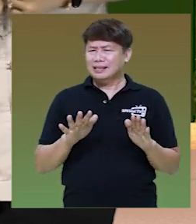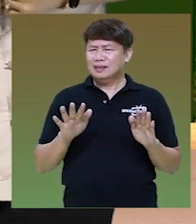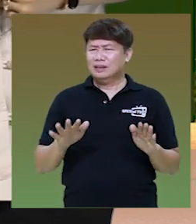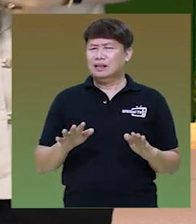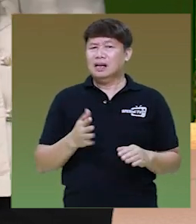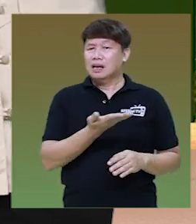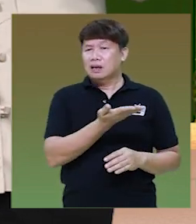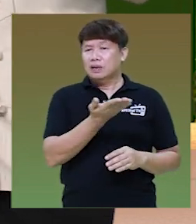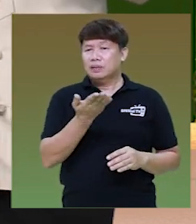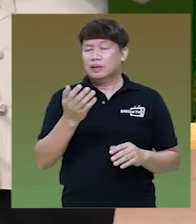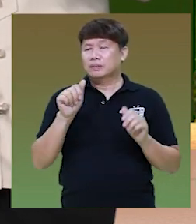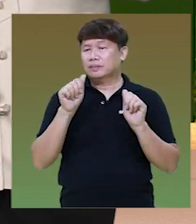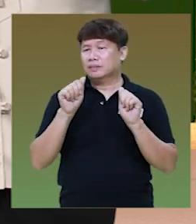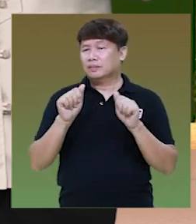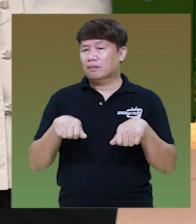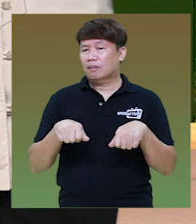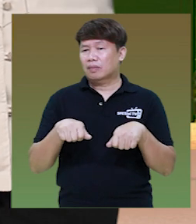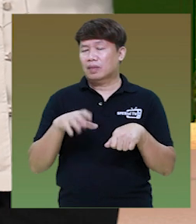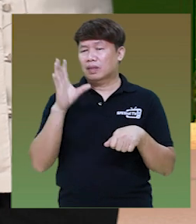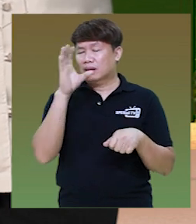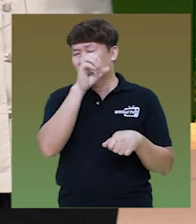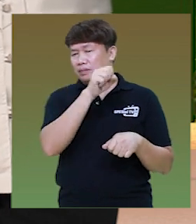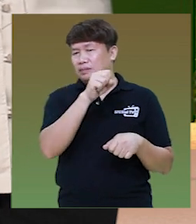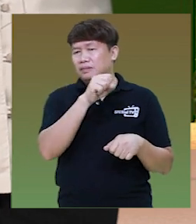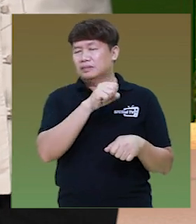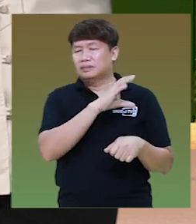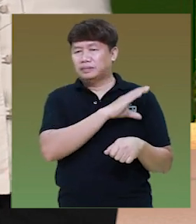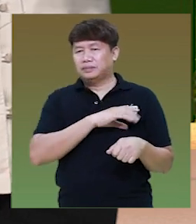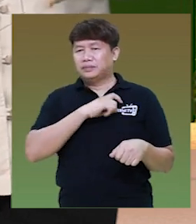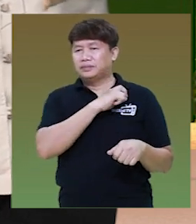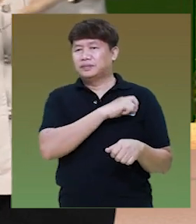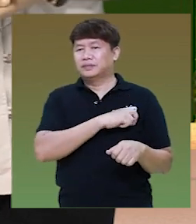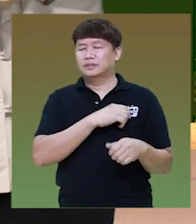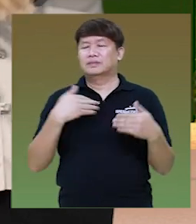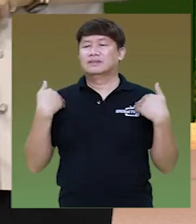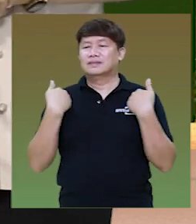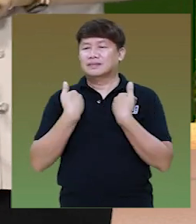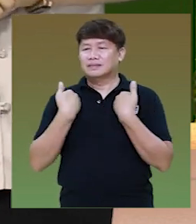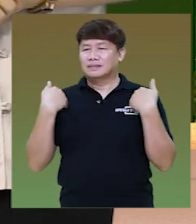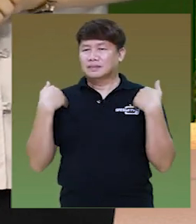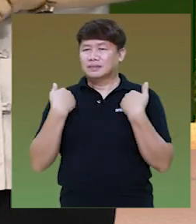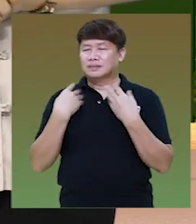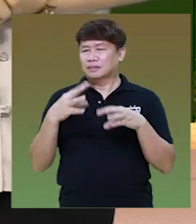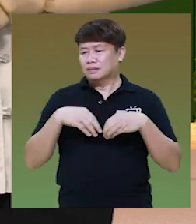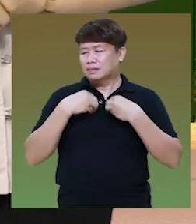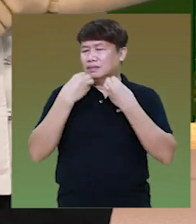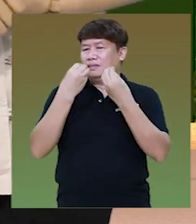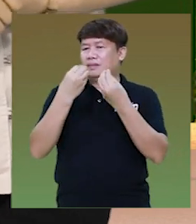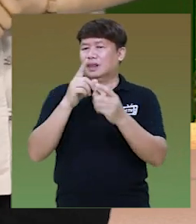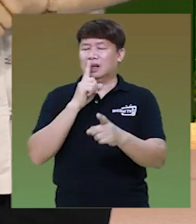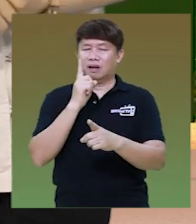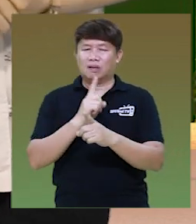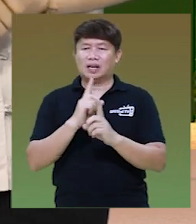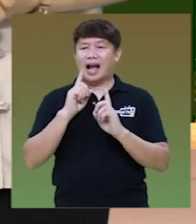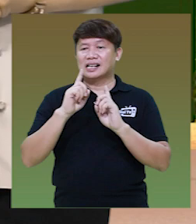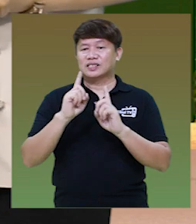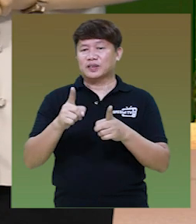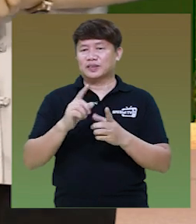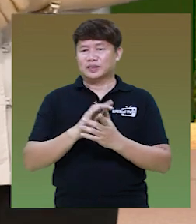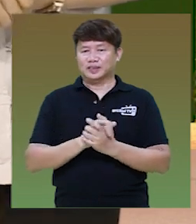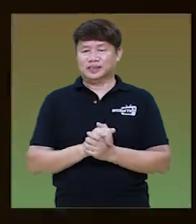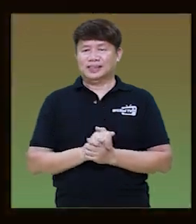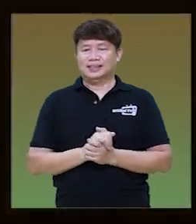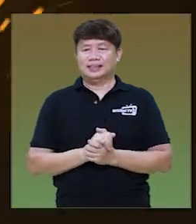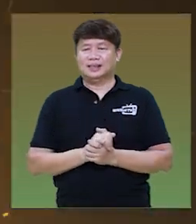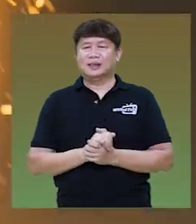Amazing kids! You were able to infer the character traits of the animals by giving the correct